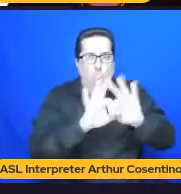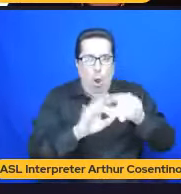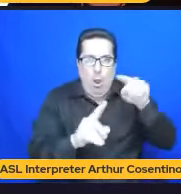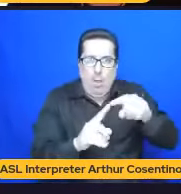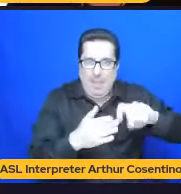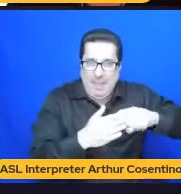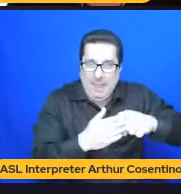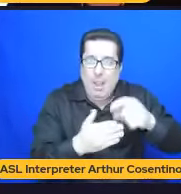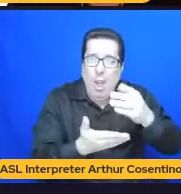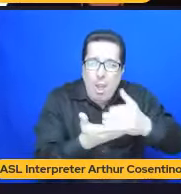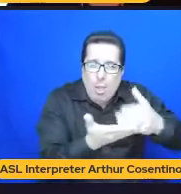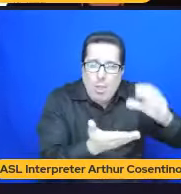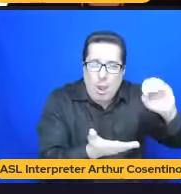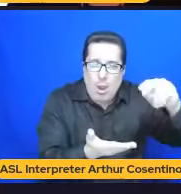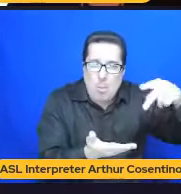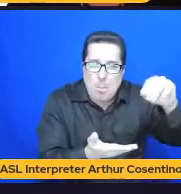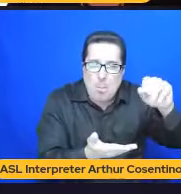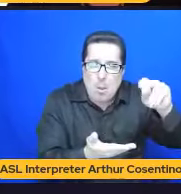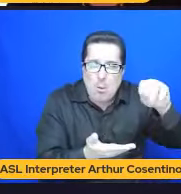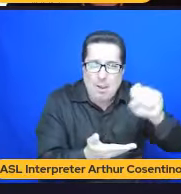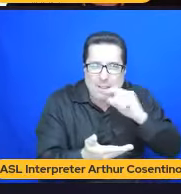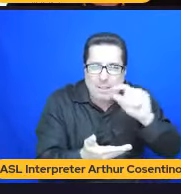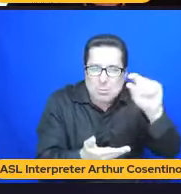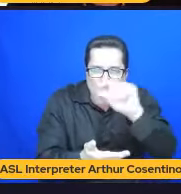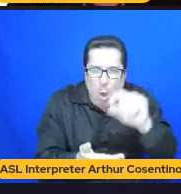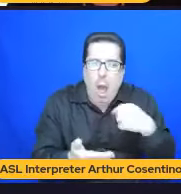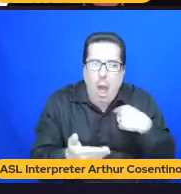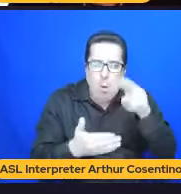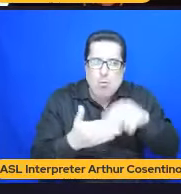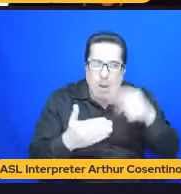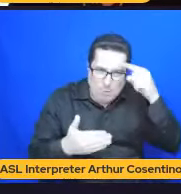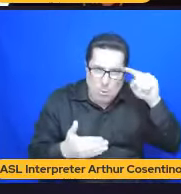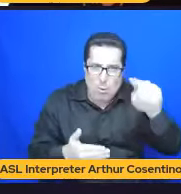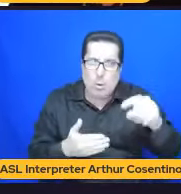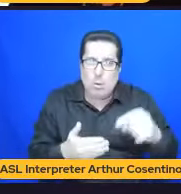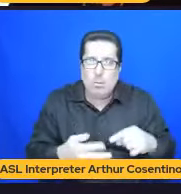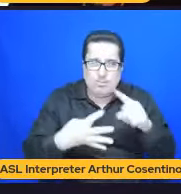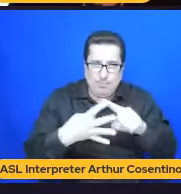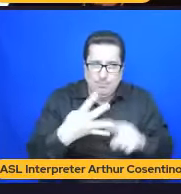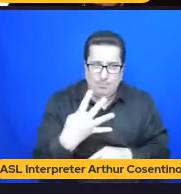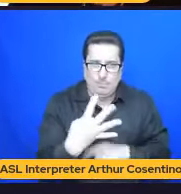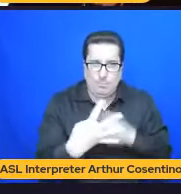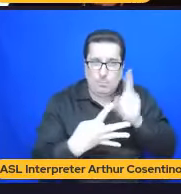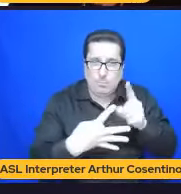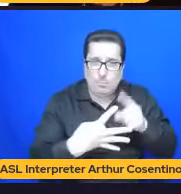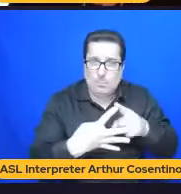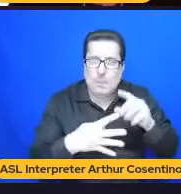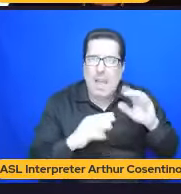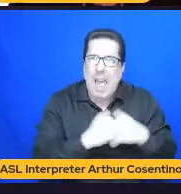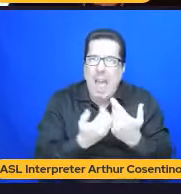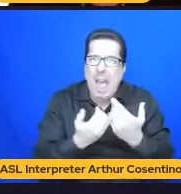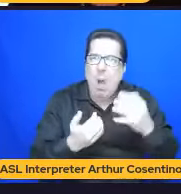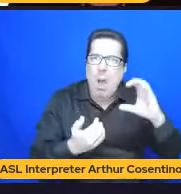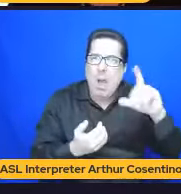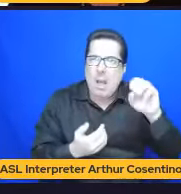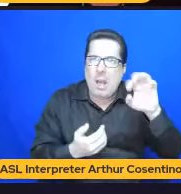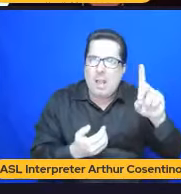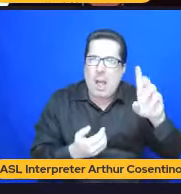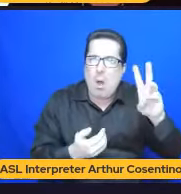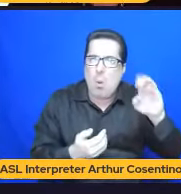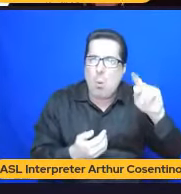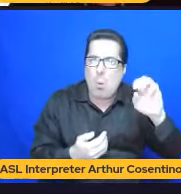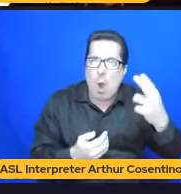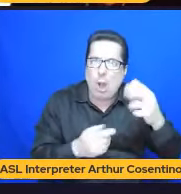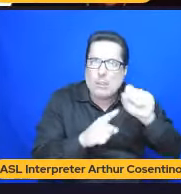just a little bit small, but I'm going to read through all four of these, is one is to have CloudWatch emitting signals when we have a log matching a